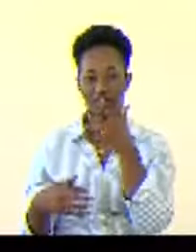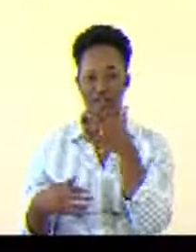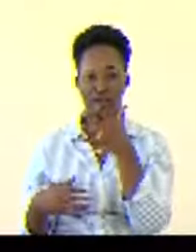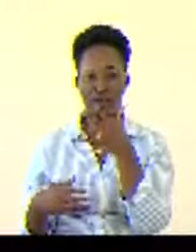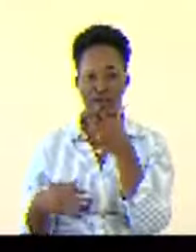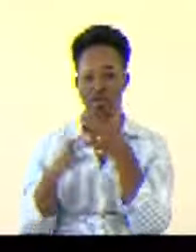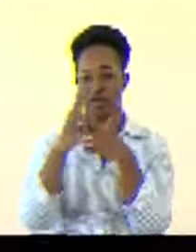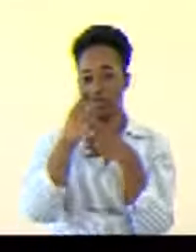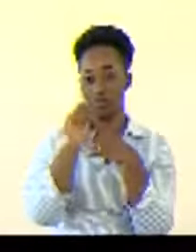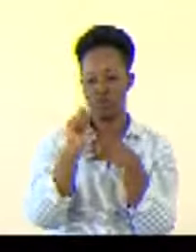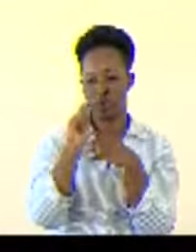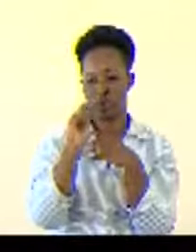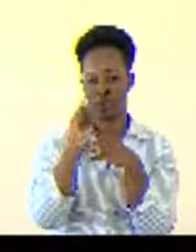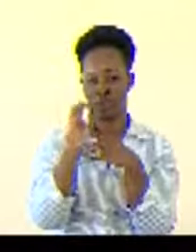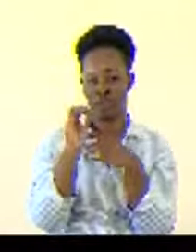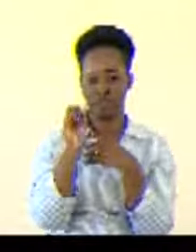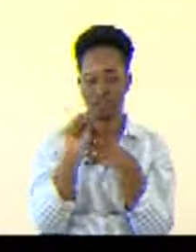following ratios,